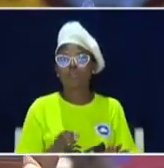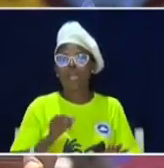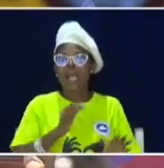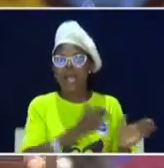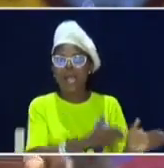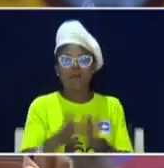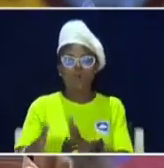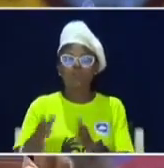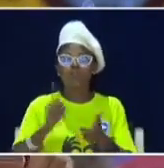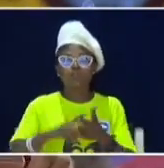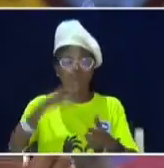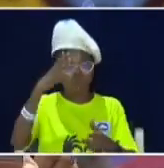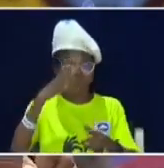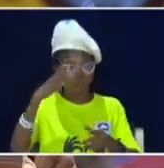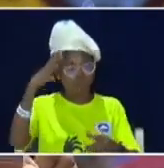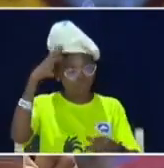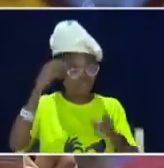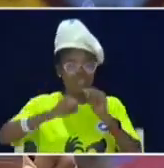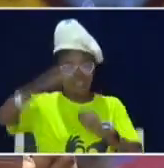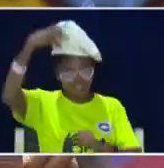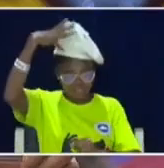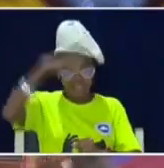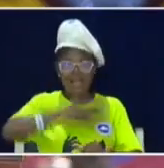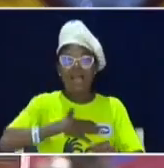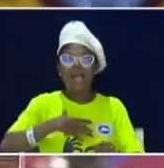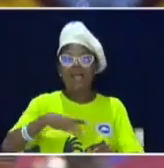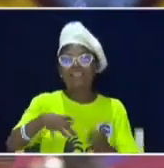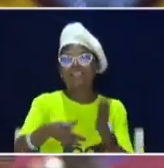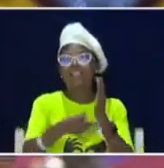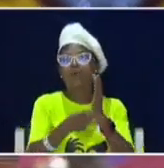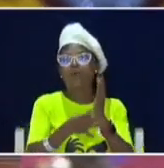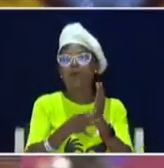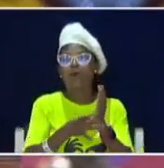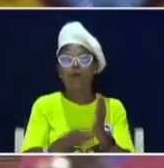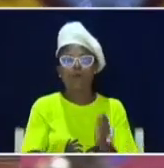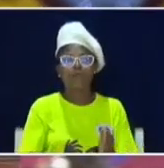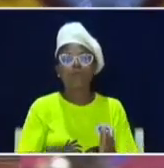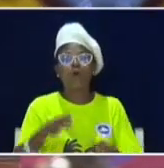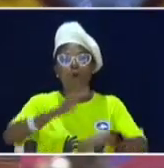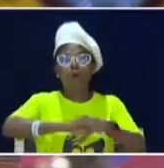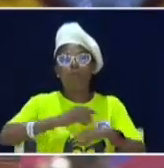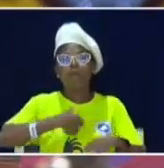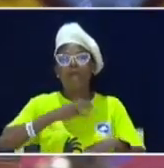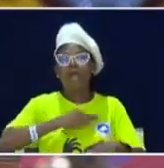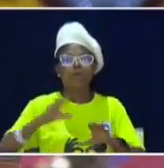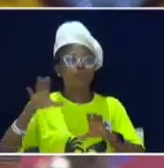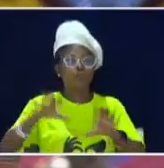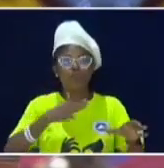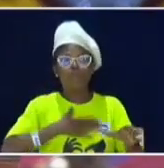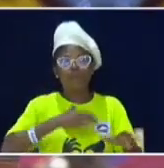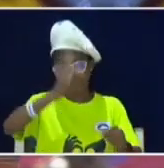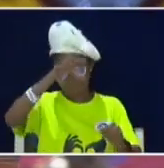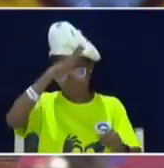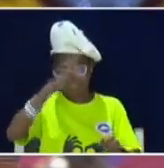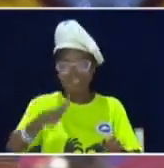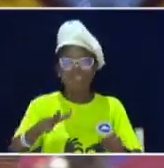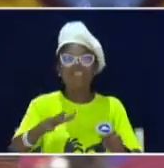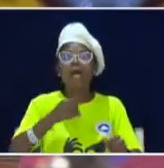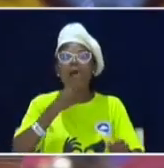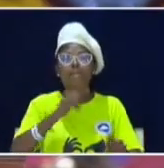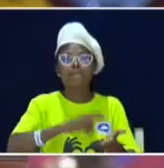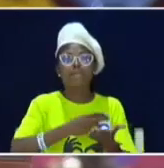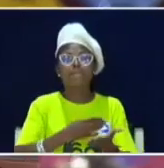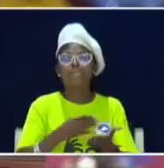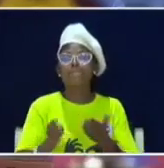according to his grace bestowed upon me, I will do my father's business. Hallelujah. Already we know the